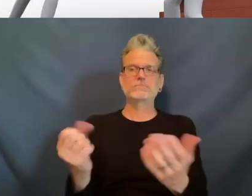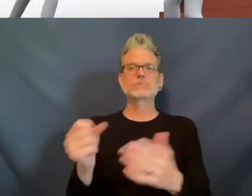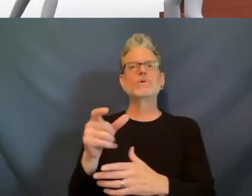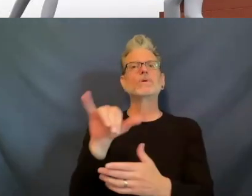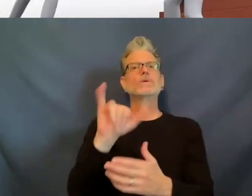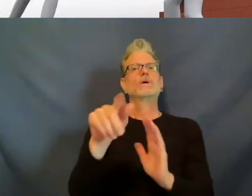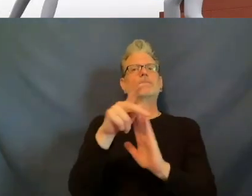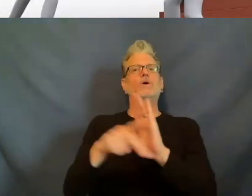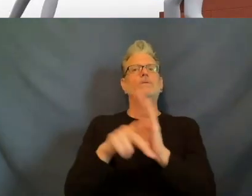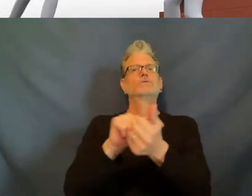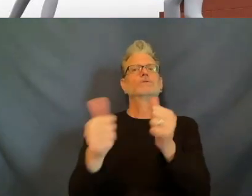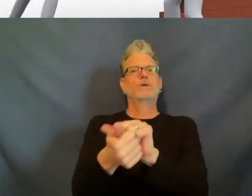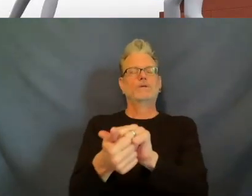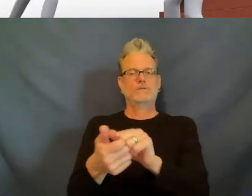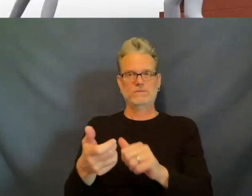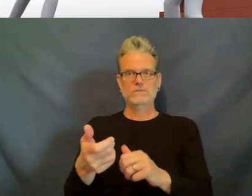change,